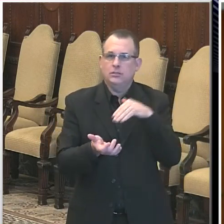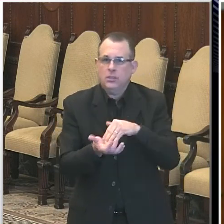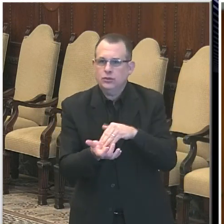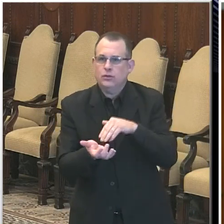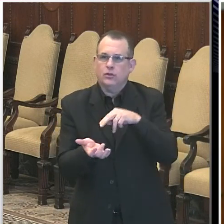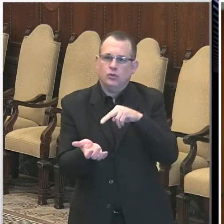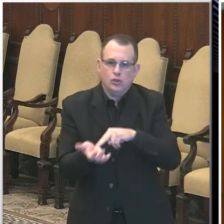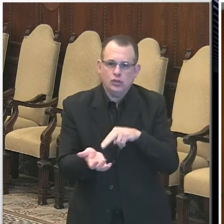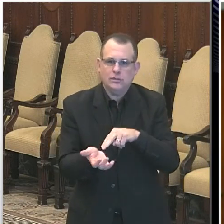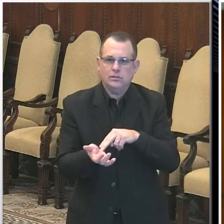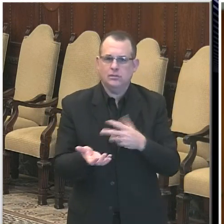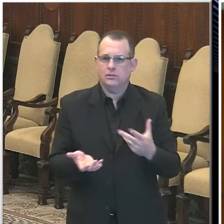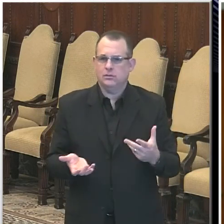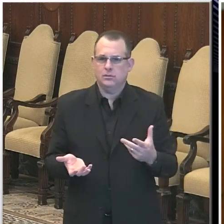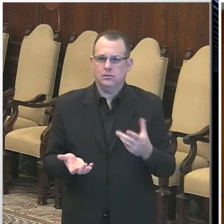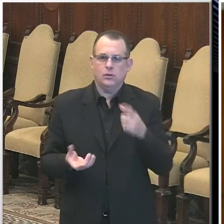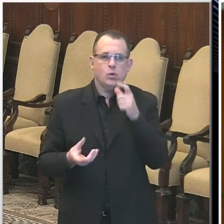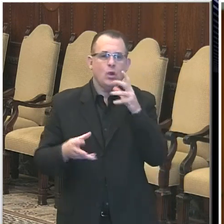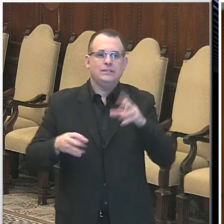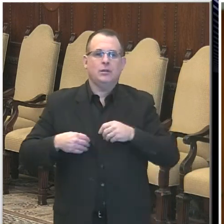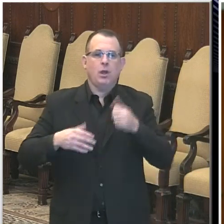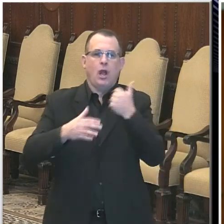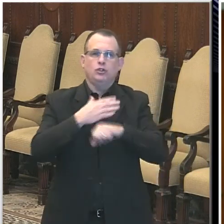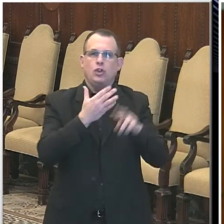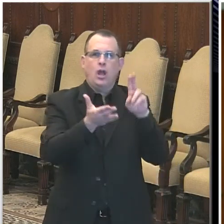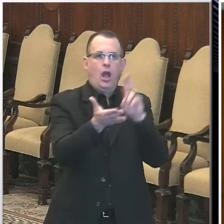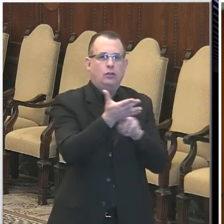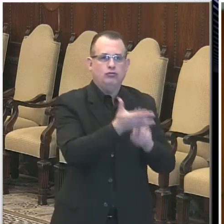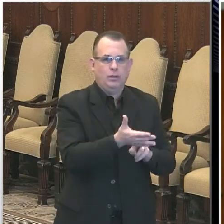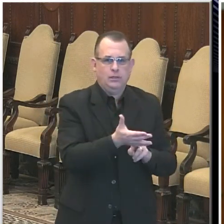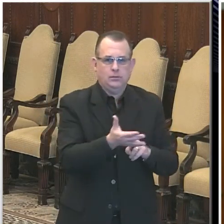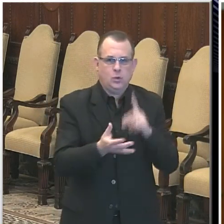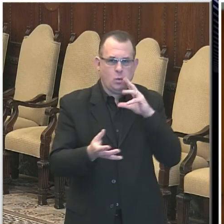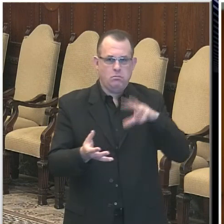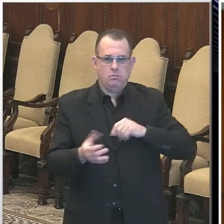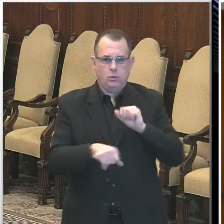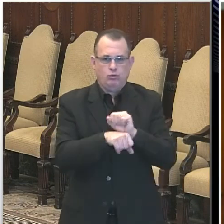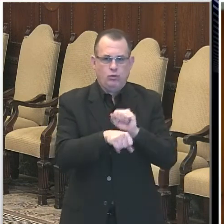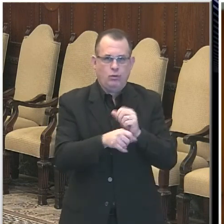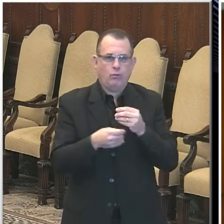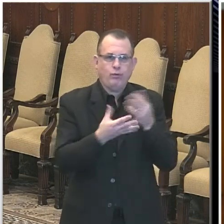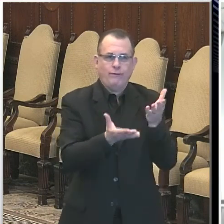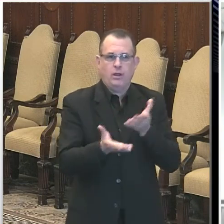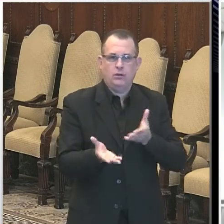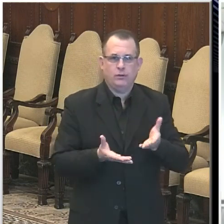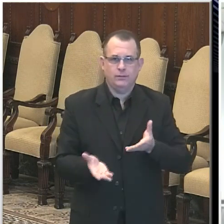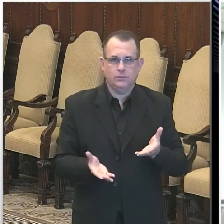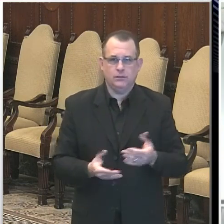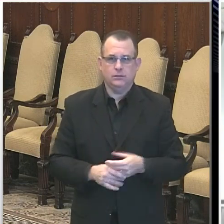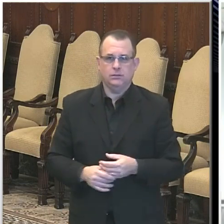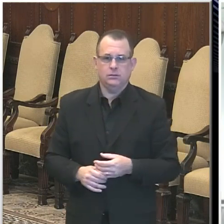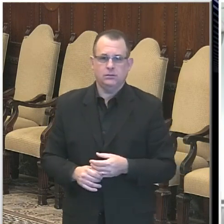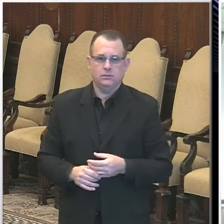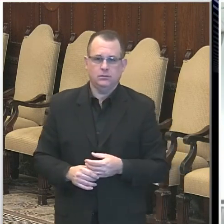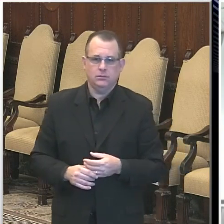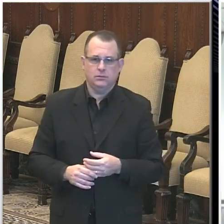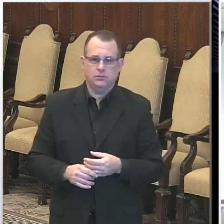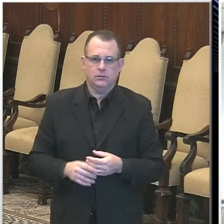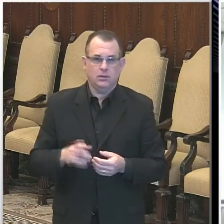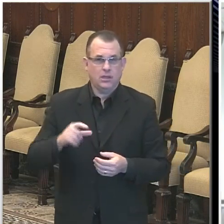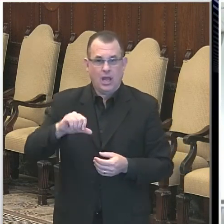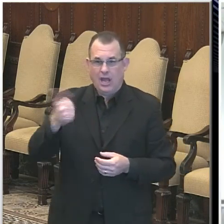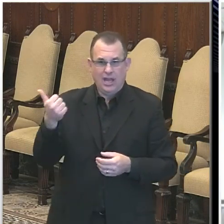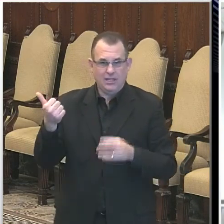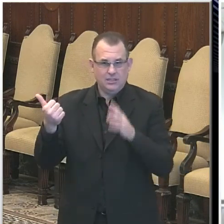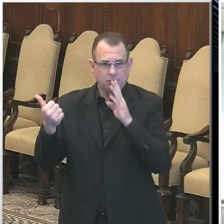paid for through contract who are available and just providing that service for pay. On the financing, at this point, the